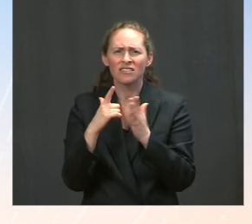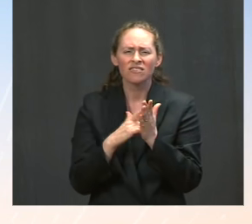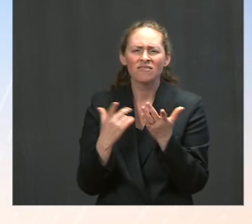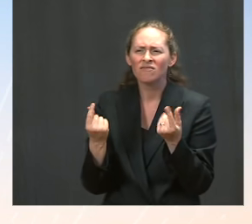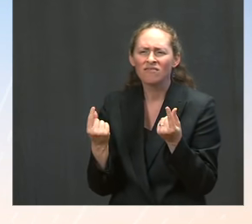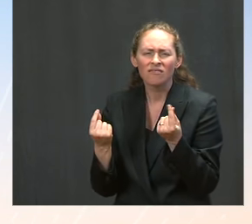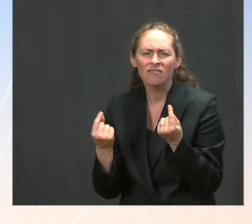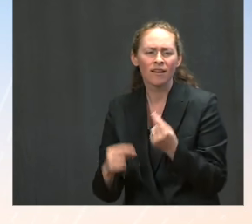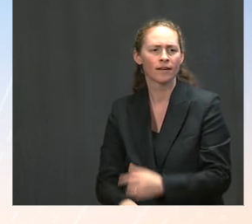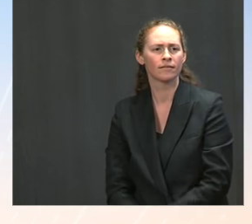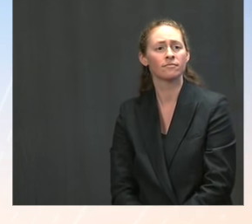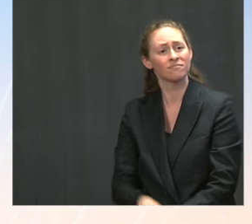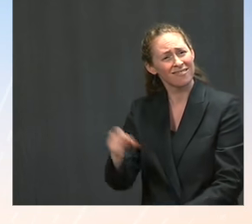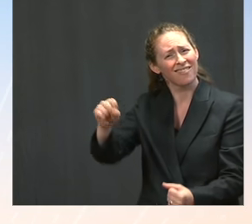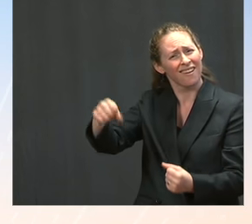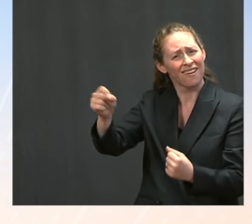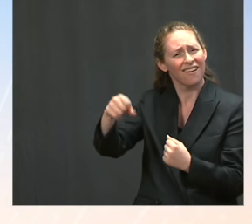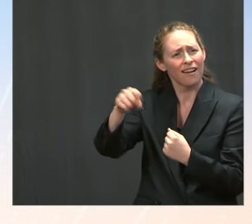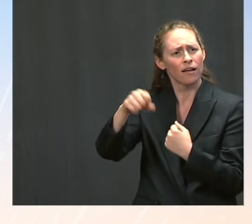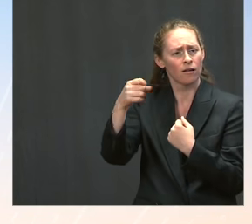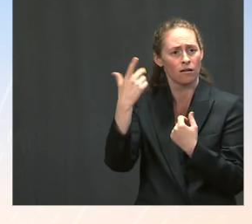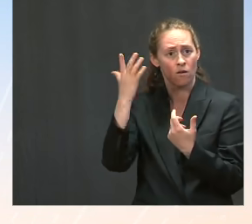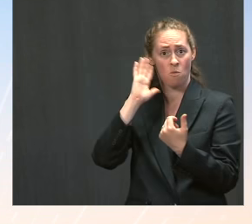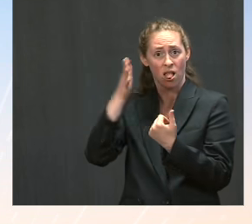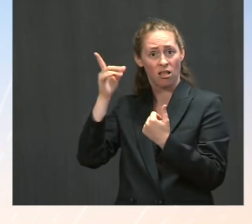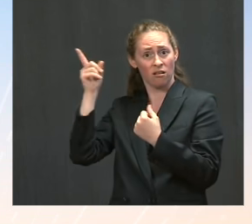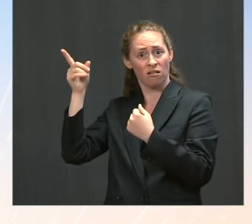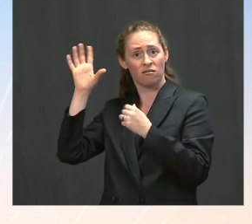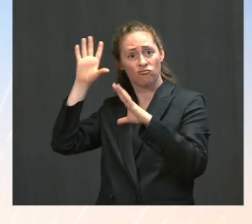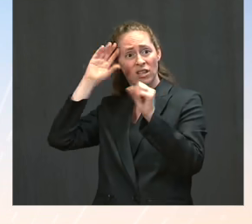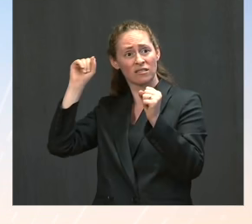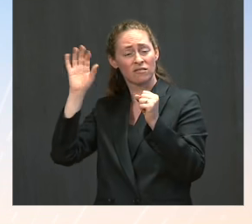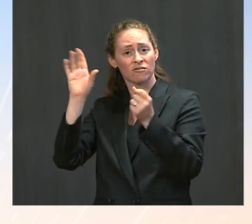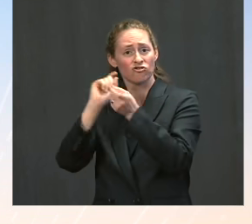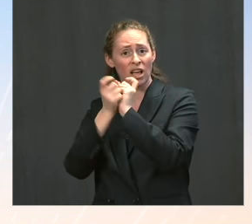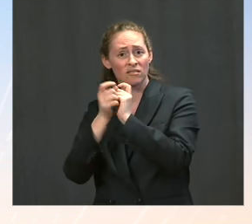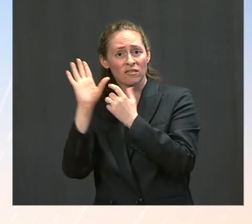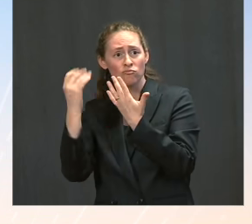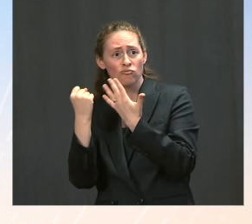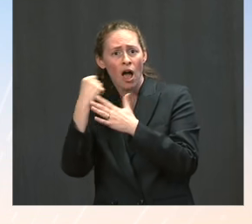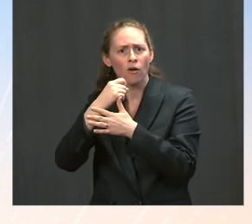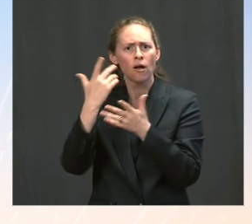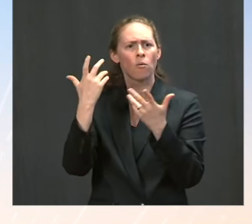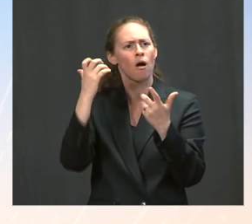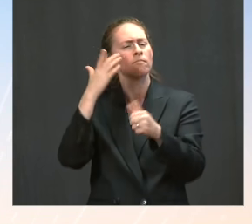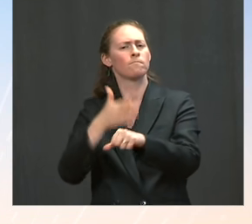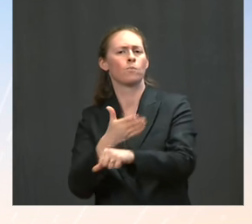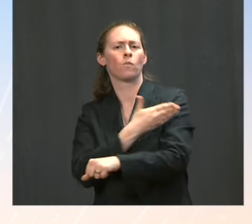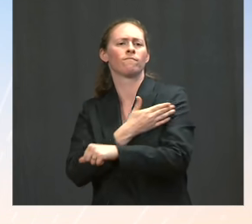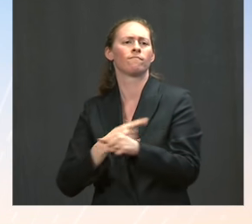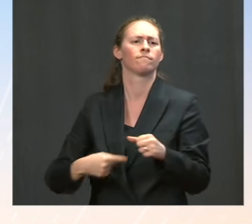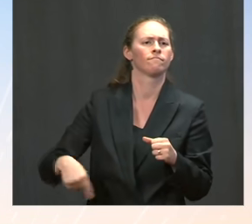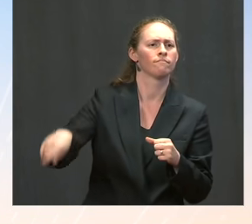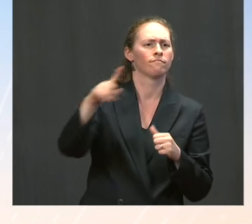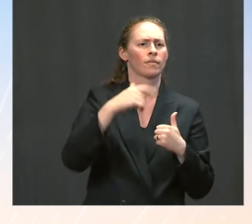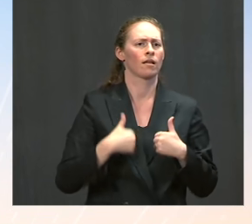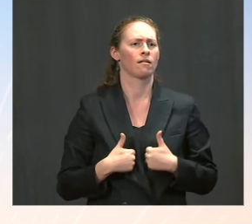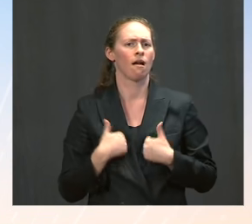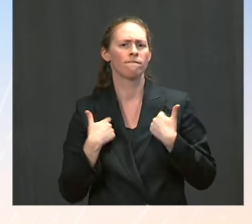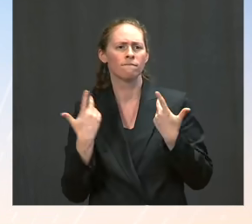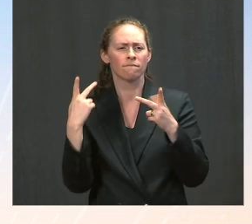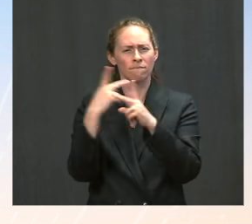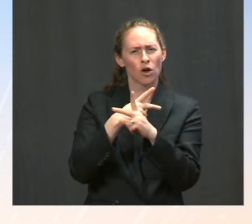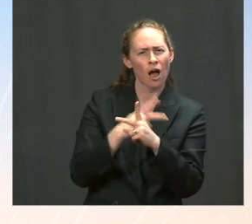his general agenda for improving the lives of Americans across a variety of spheres, as he's talked